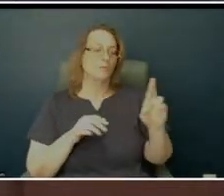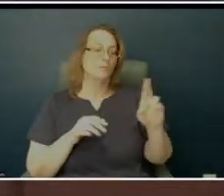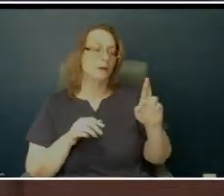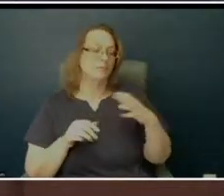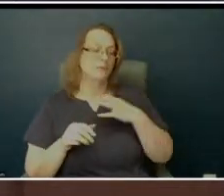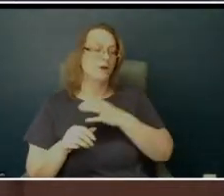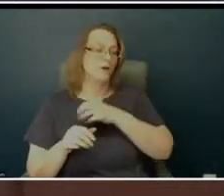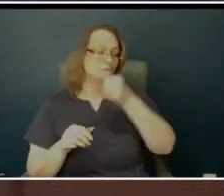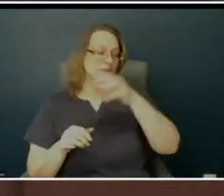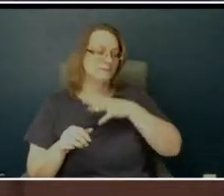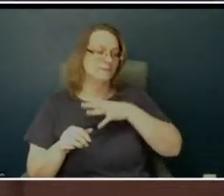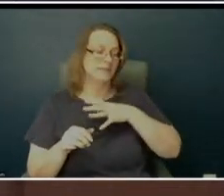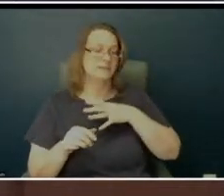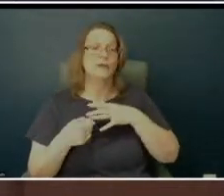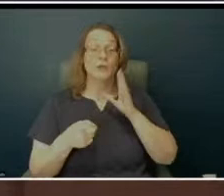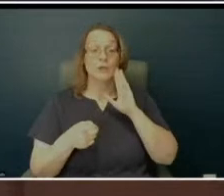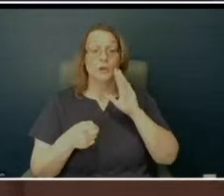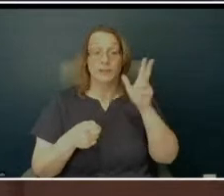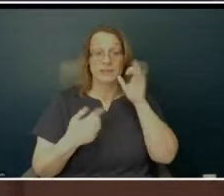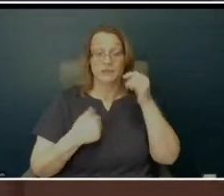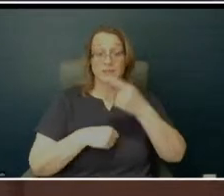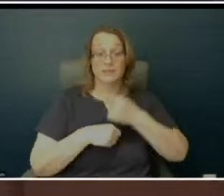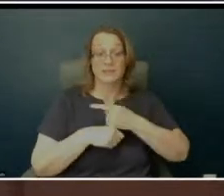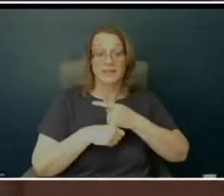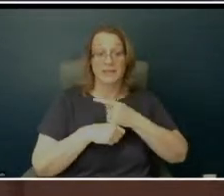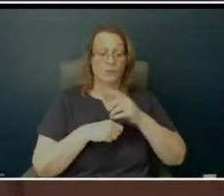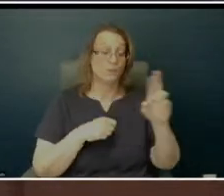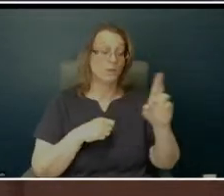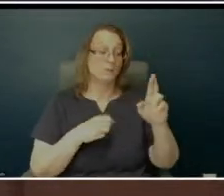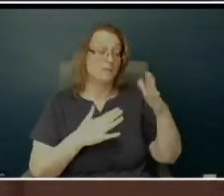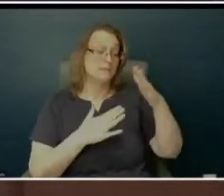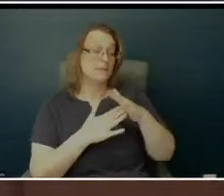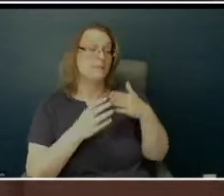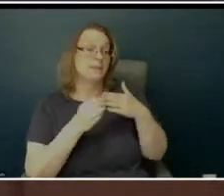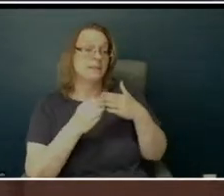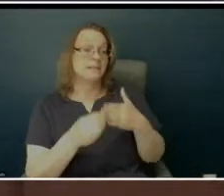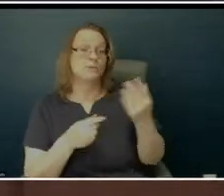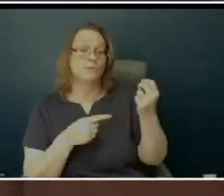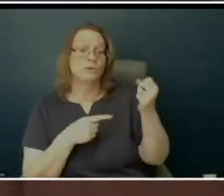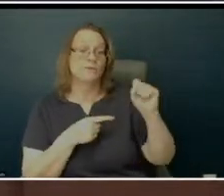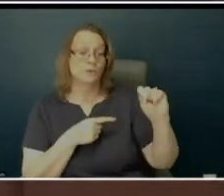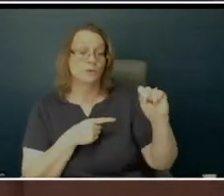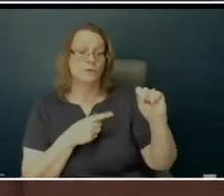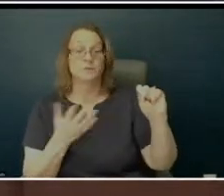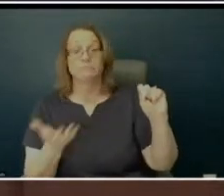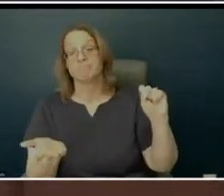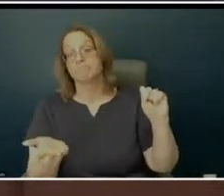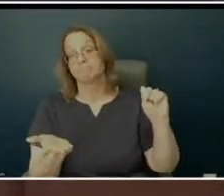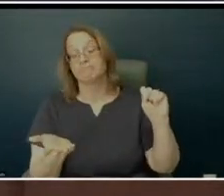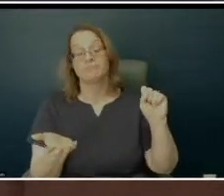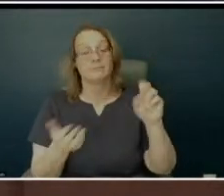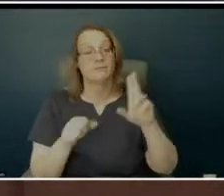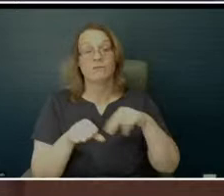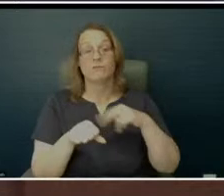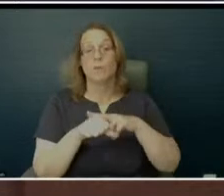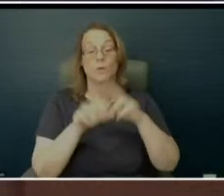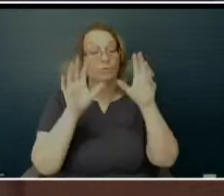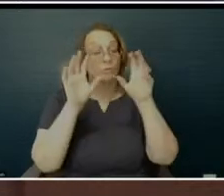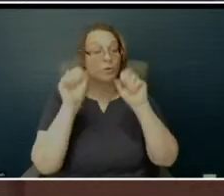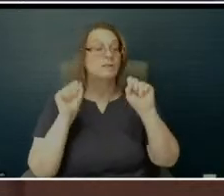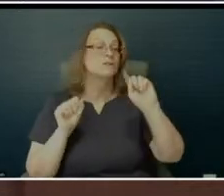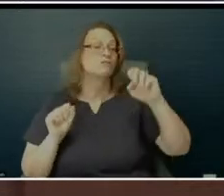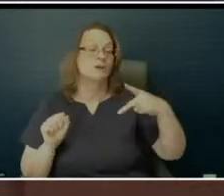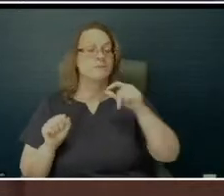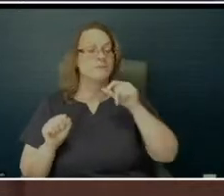department's top leadership refused. Not surprisingly, President Trump didn't take no for an answer. He didn't accept it from